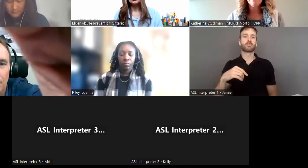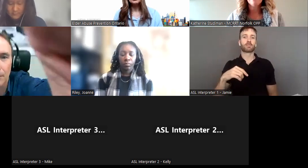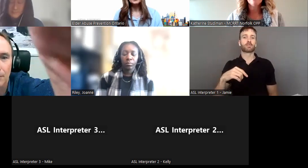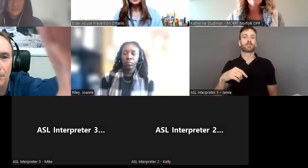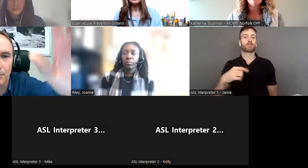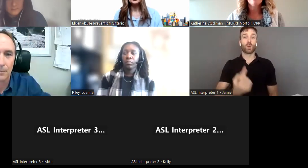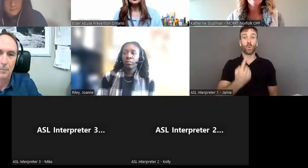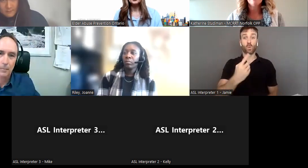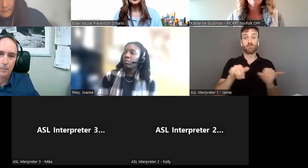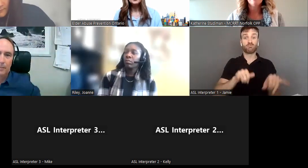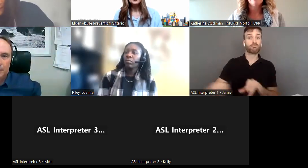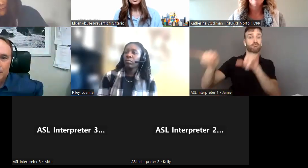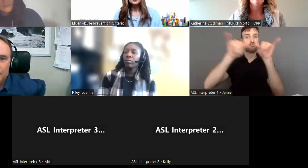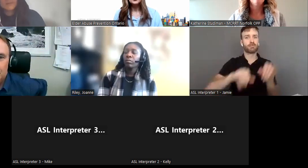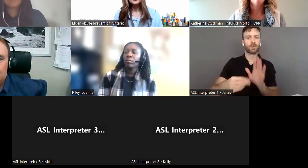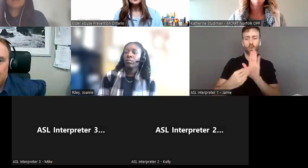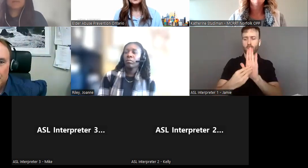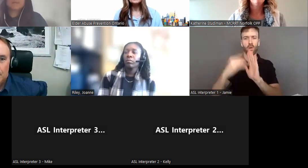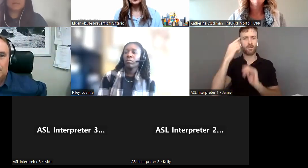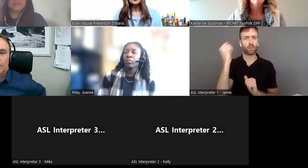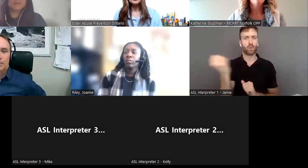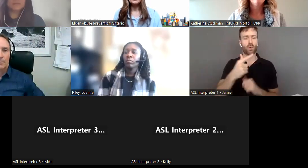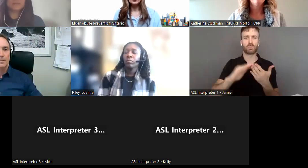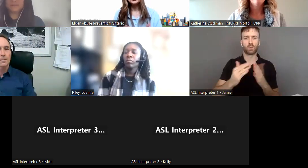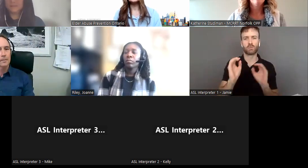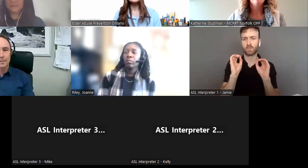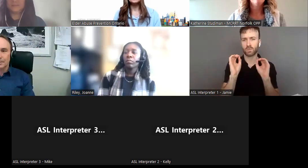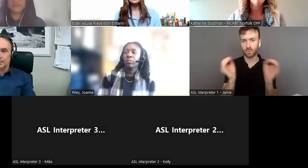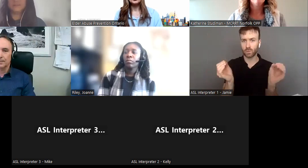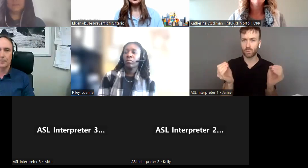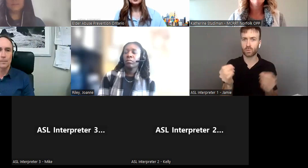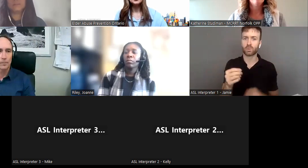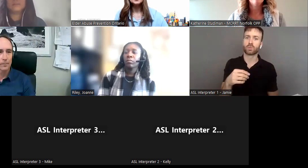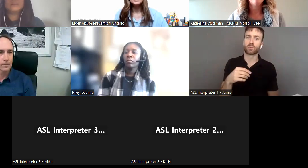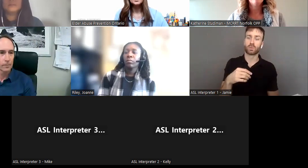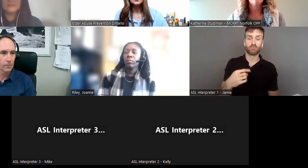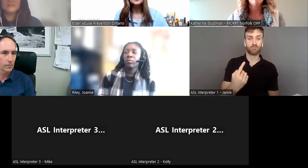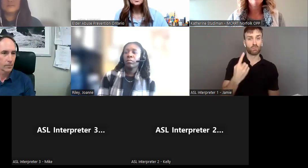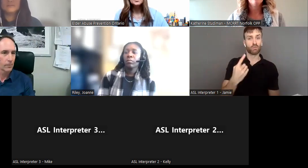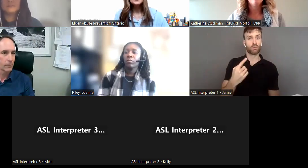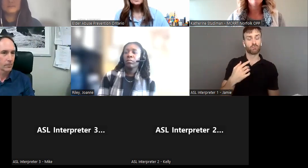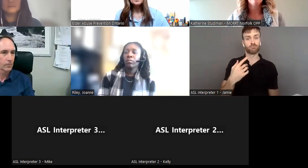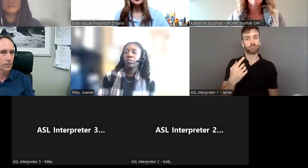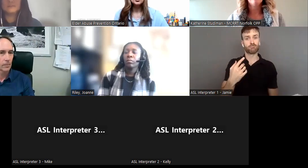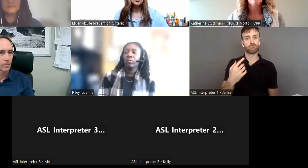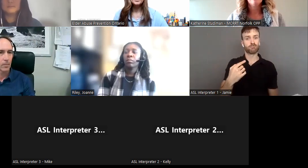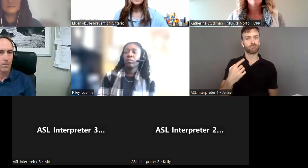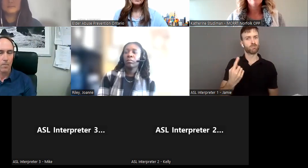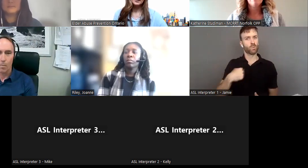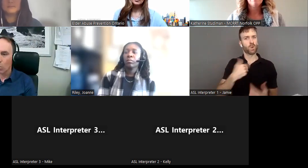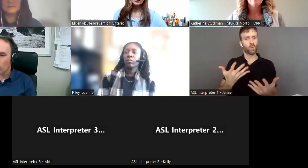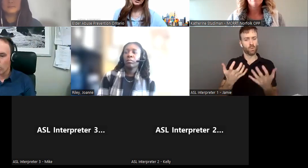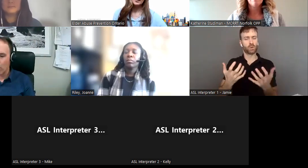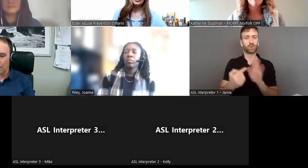consistent model in every community. And one of the fortunate things that we wanted to host today here is to let people know what